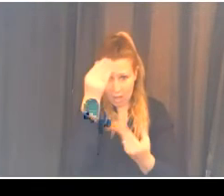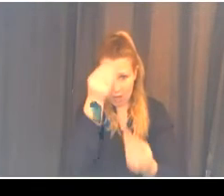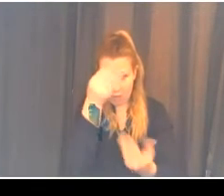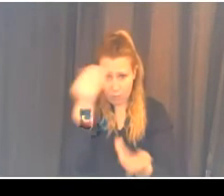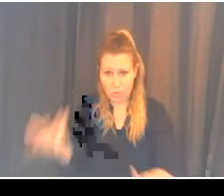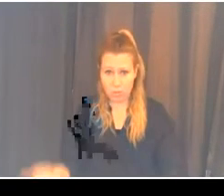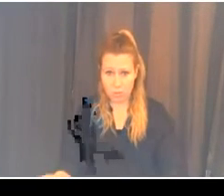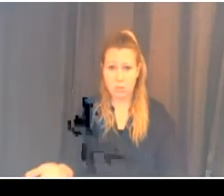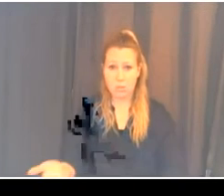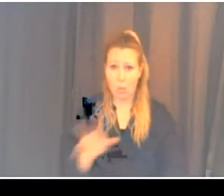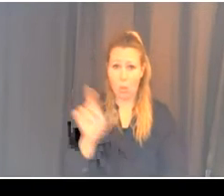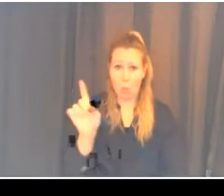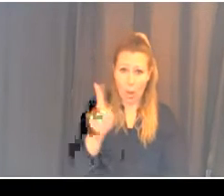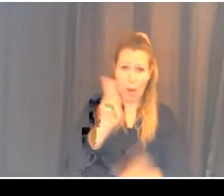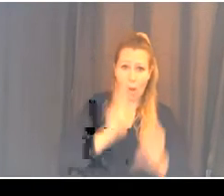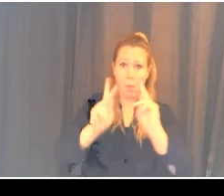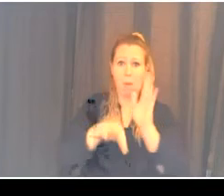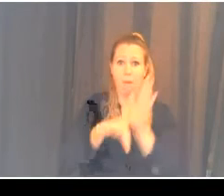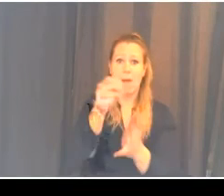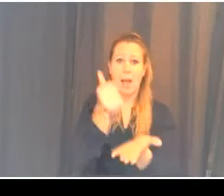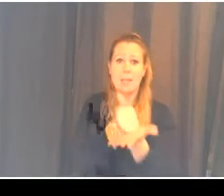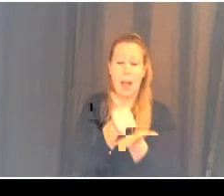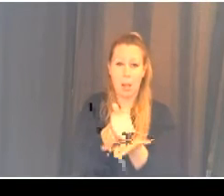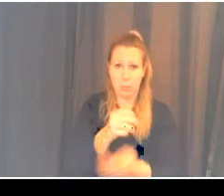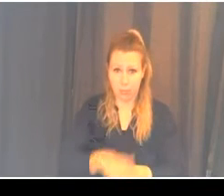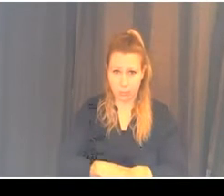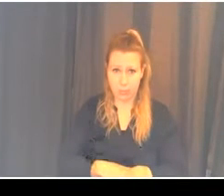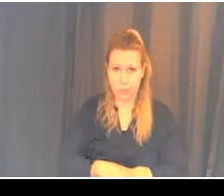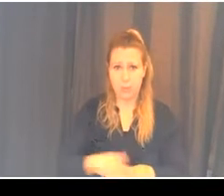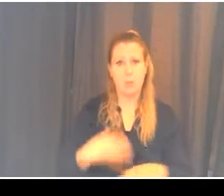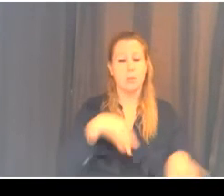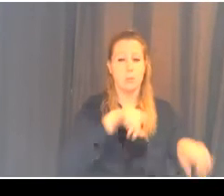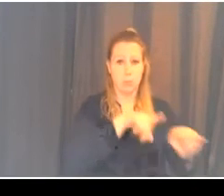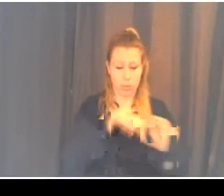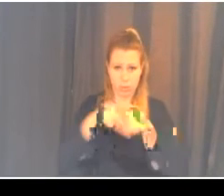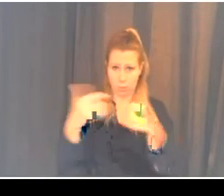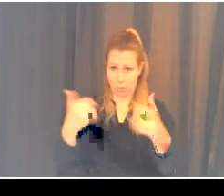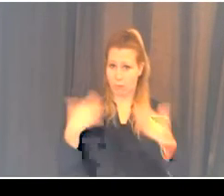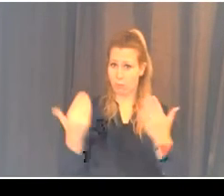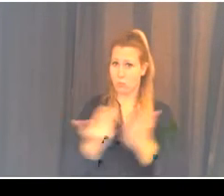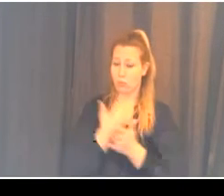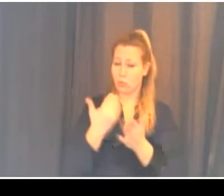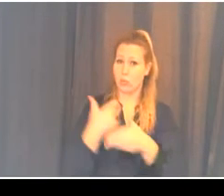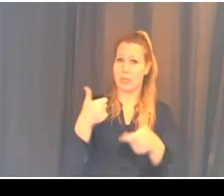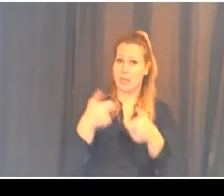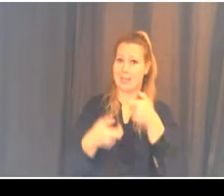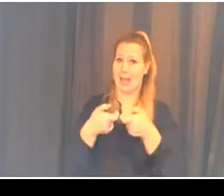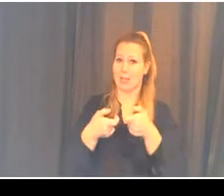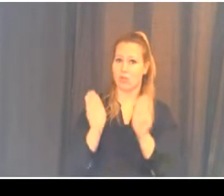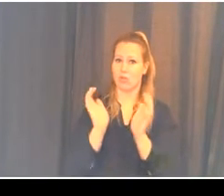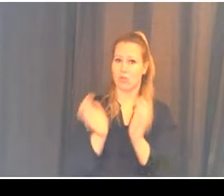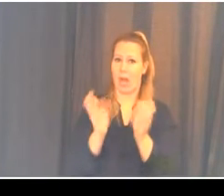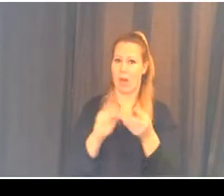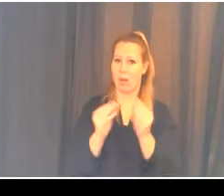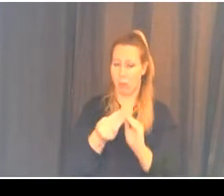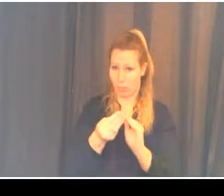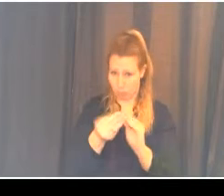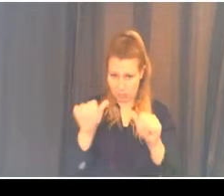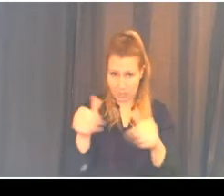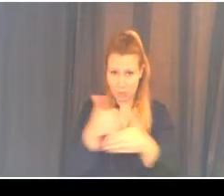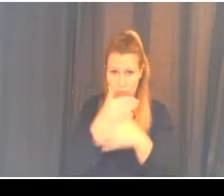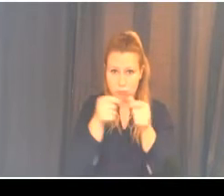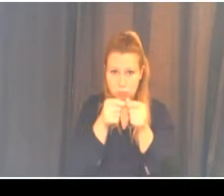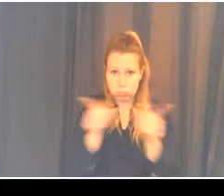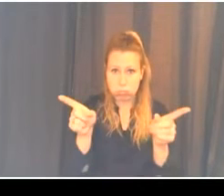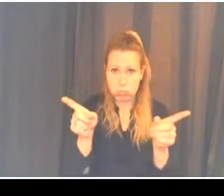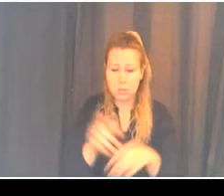Subway display screens we are grateful of the council speaker and members who have already pushed out some of this information but the city can